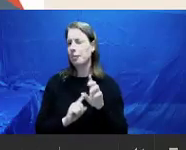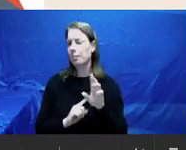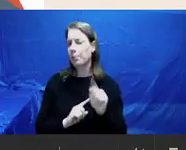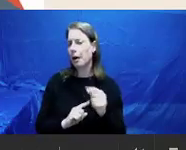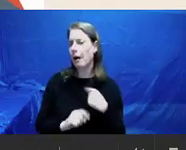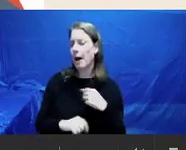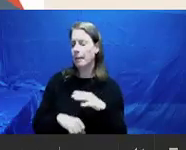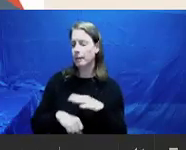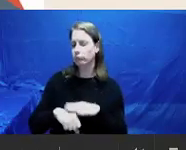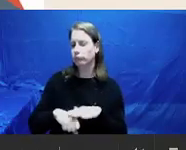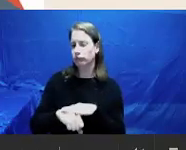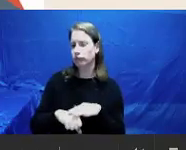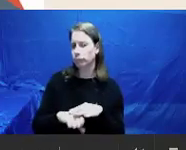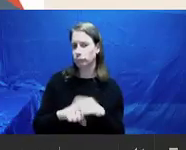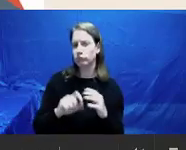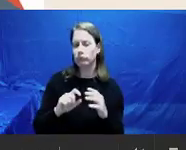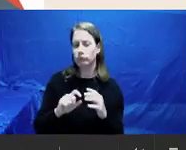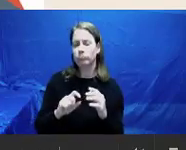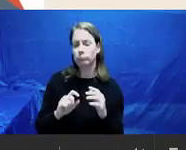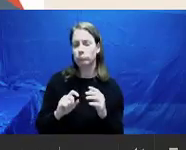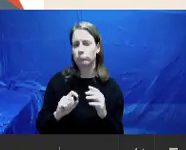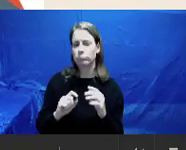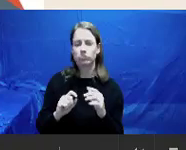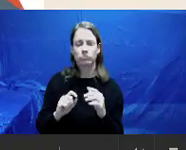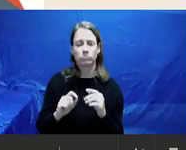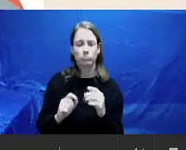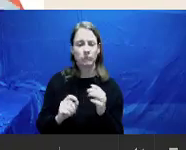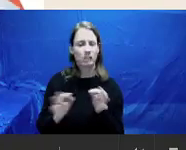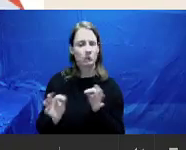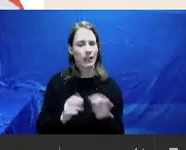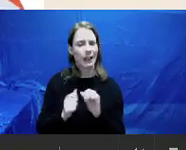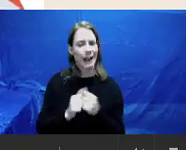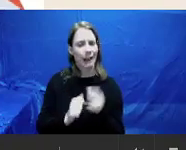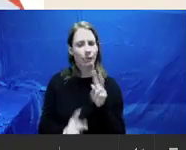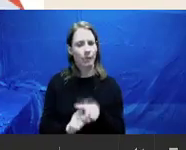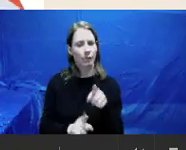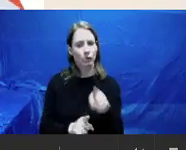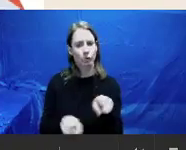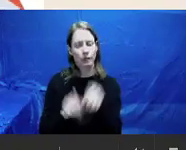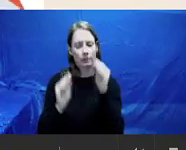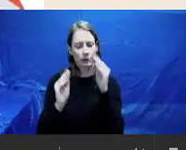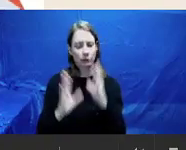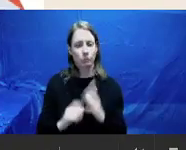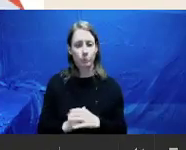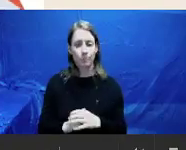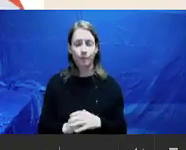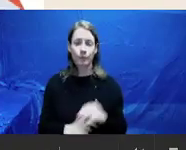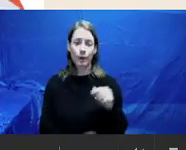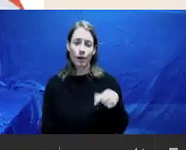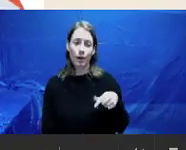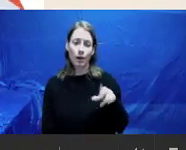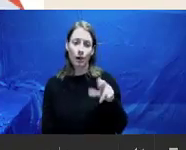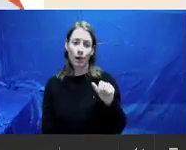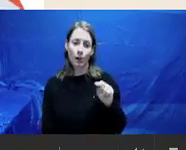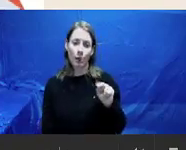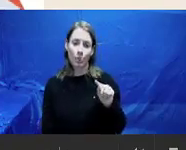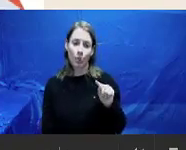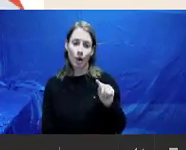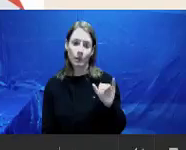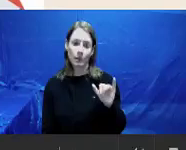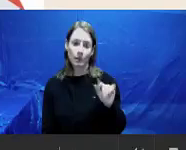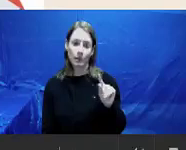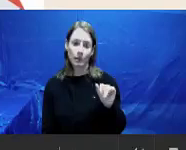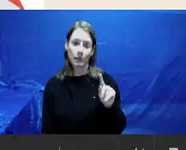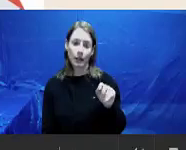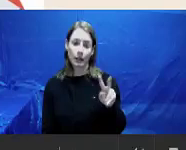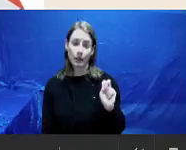put this in some teacher language for us. So first of all, I want to talk about that quantitative component. And the quantitative component for me,